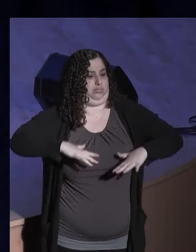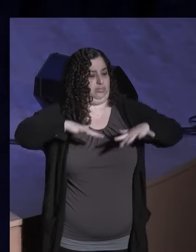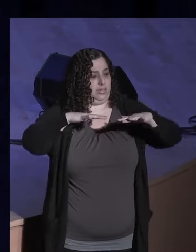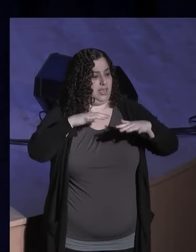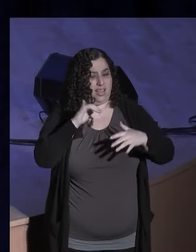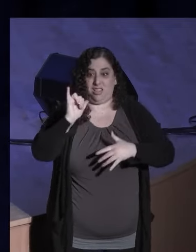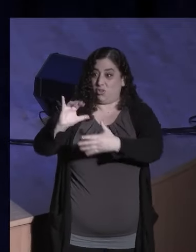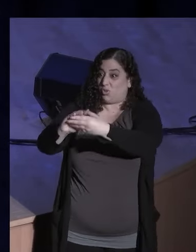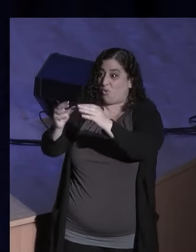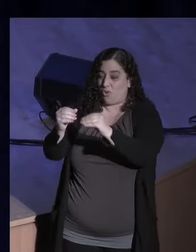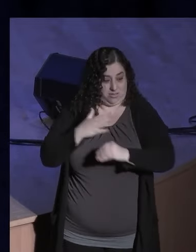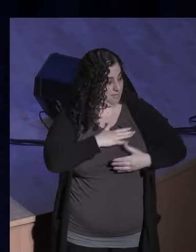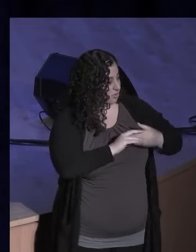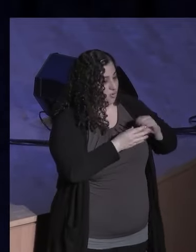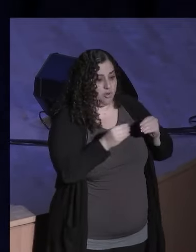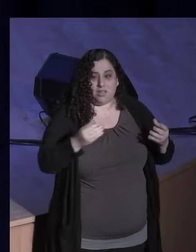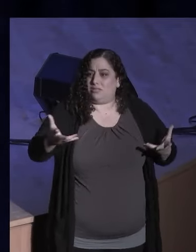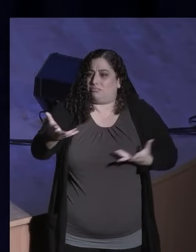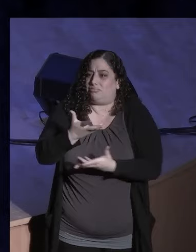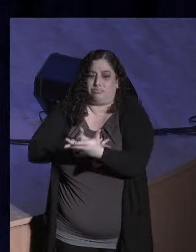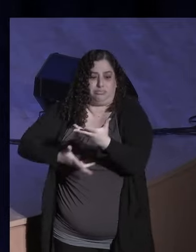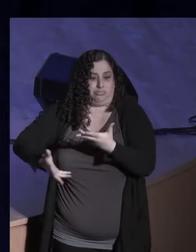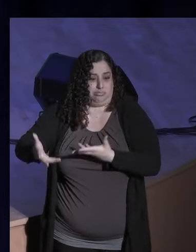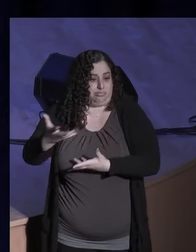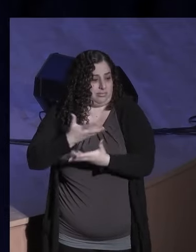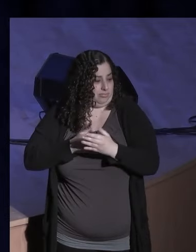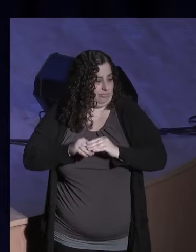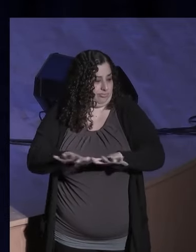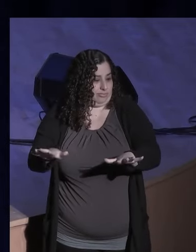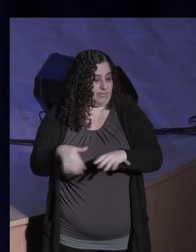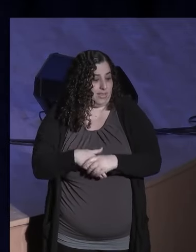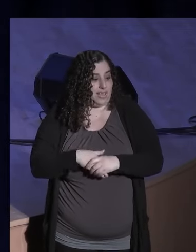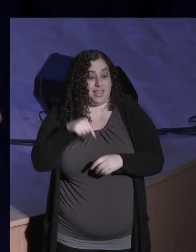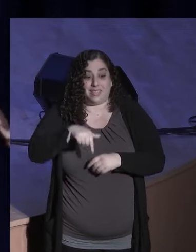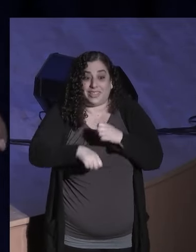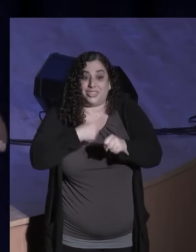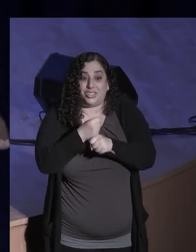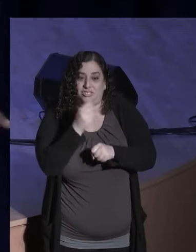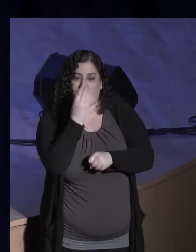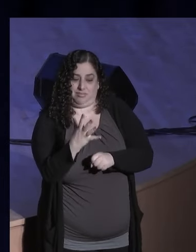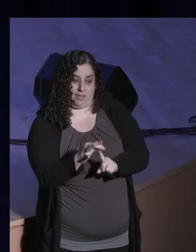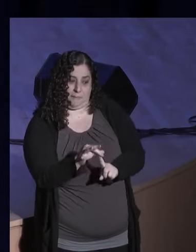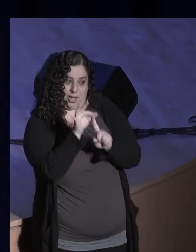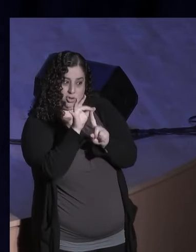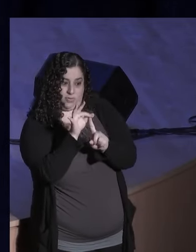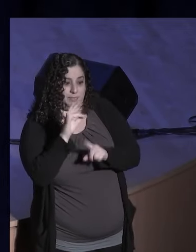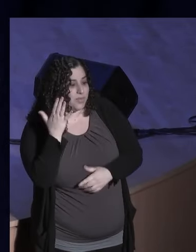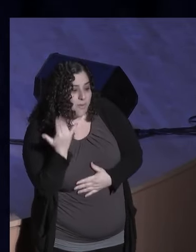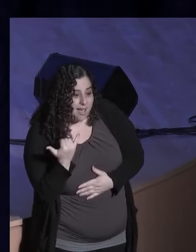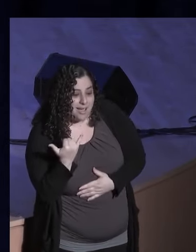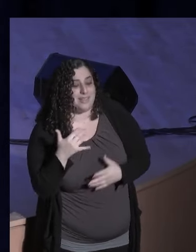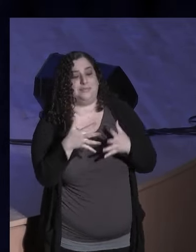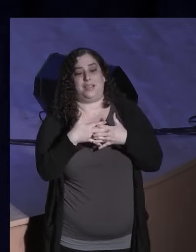year is celebrating the National Museum of the American Indian. 20 years ago, I was on the board of that museum,